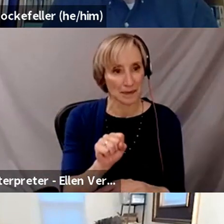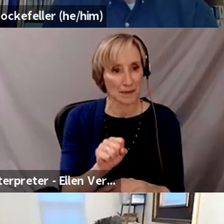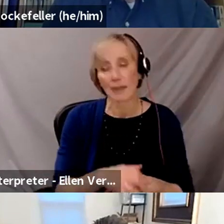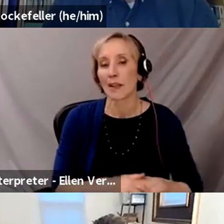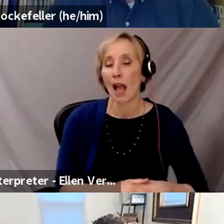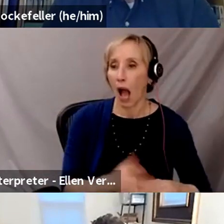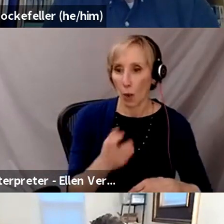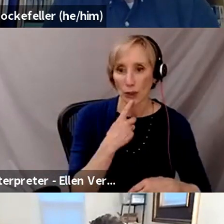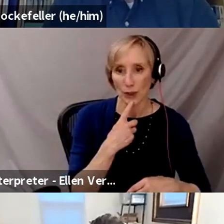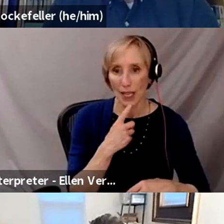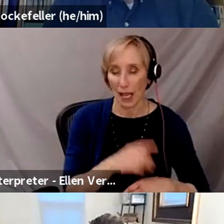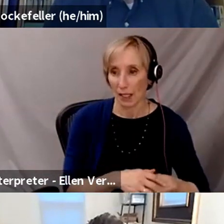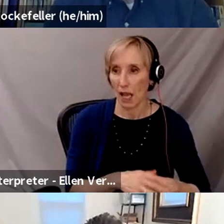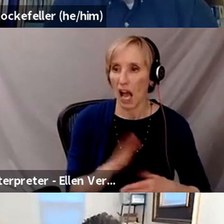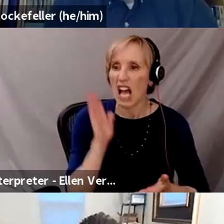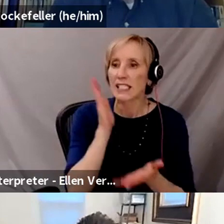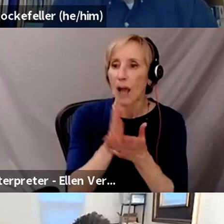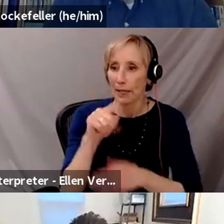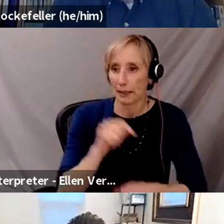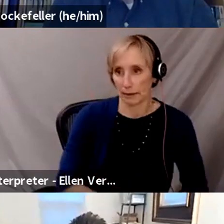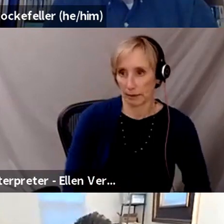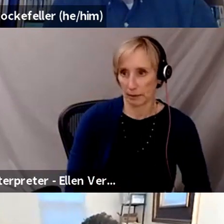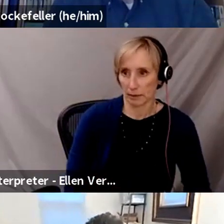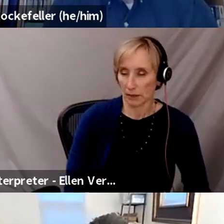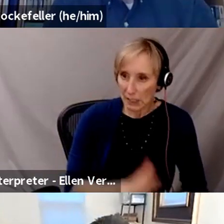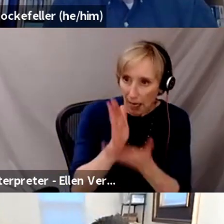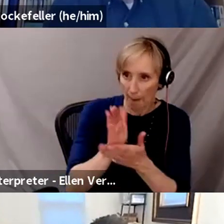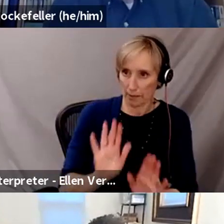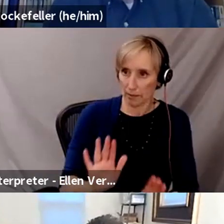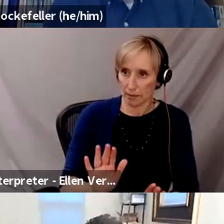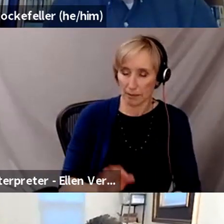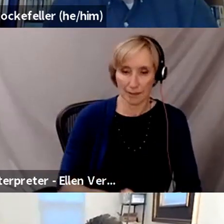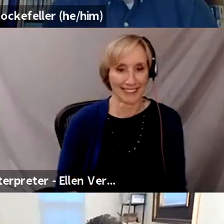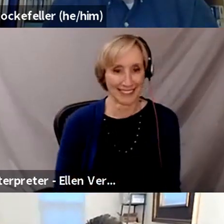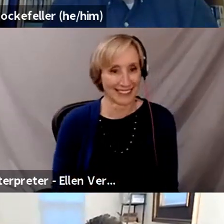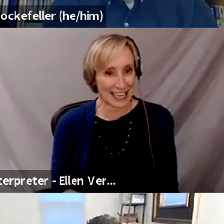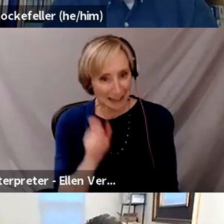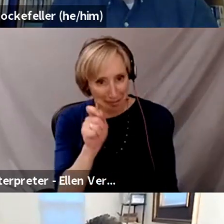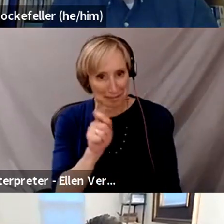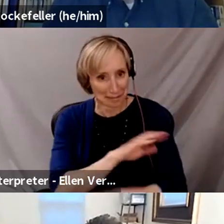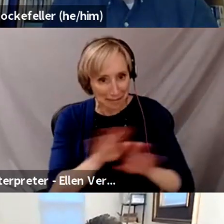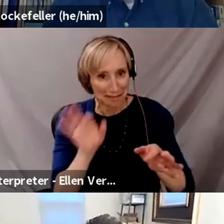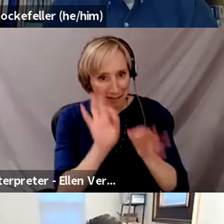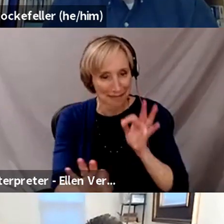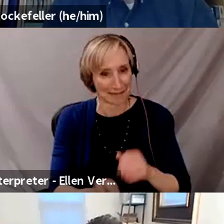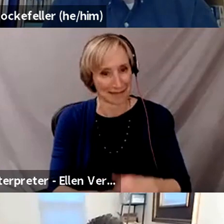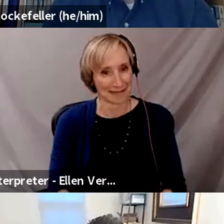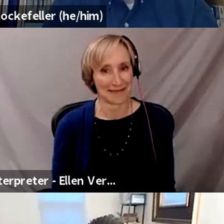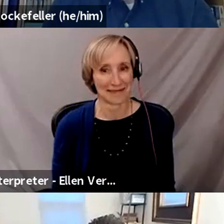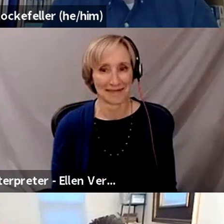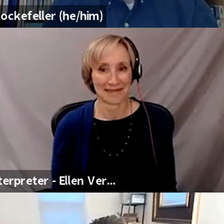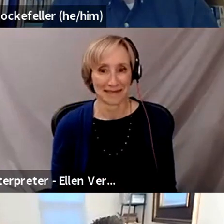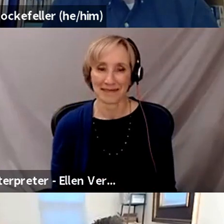it. That's all. But I agree with everything very much that Ashley and Vesper said. I do